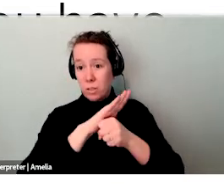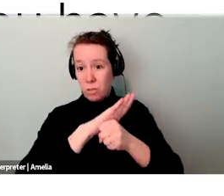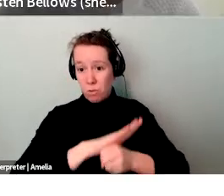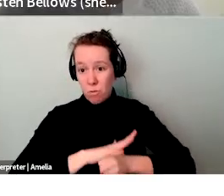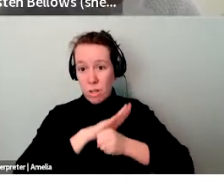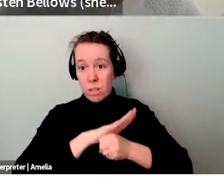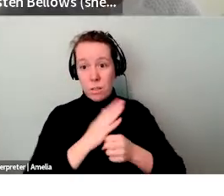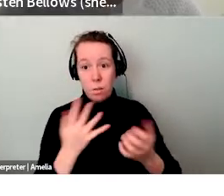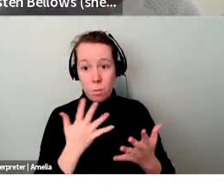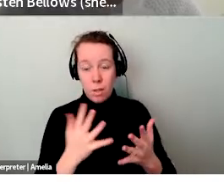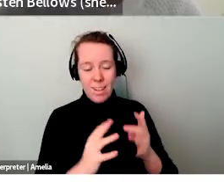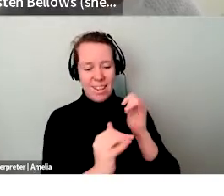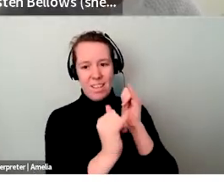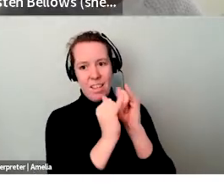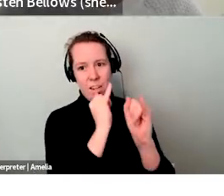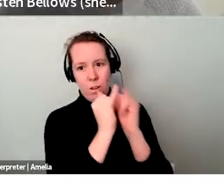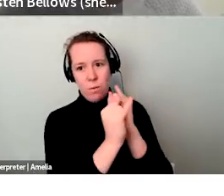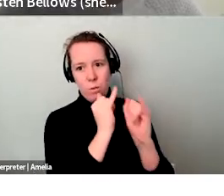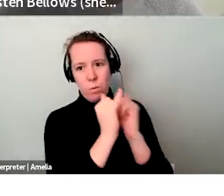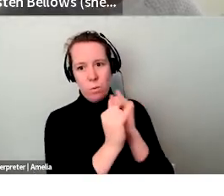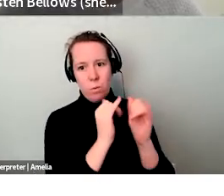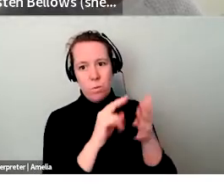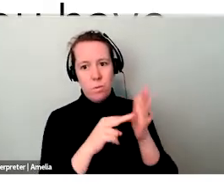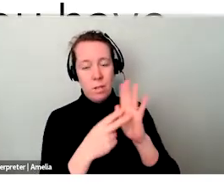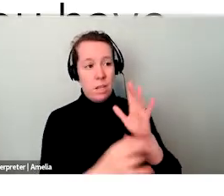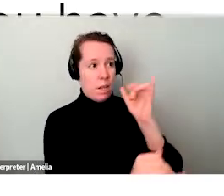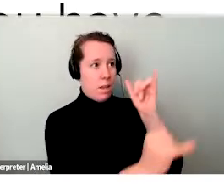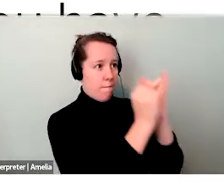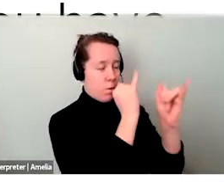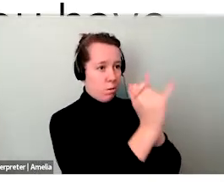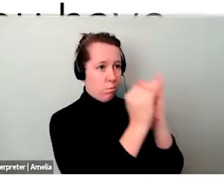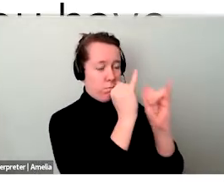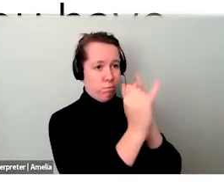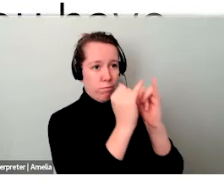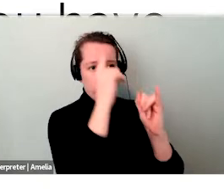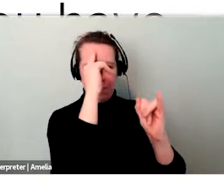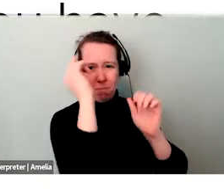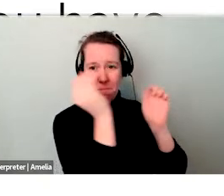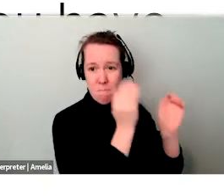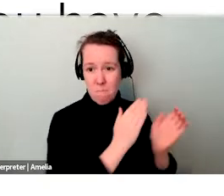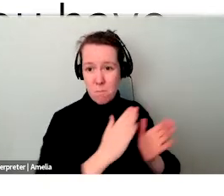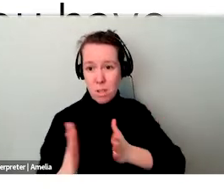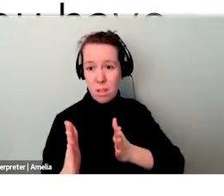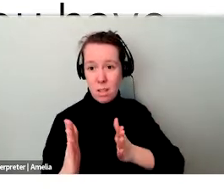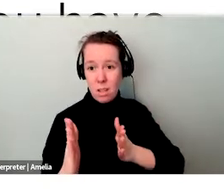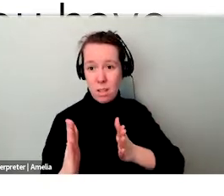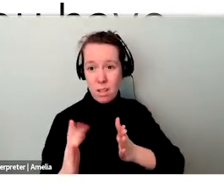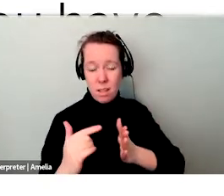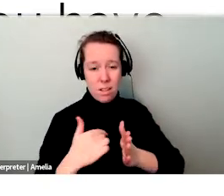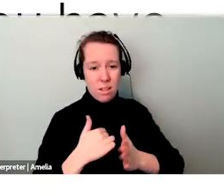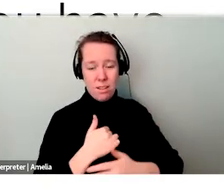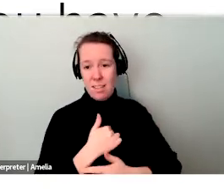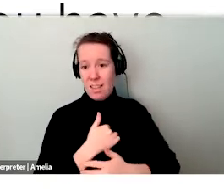process. So much interview that I prepare that I am not a good seller. Some person are a